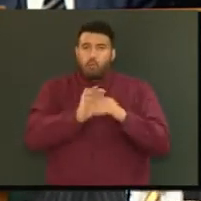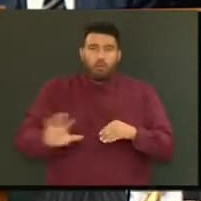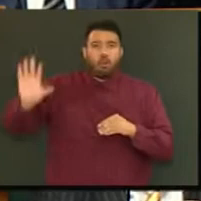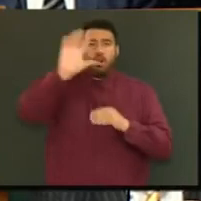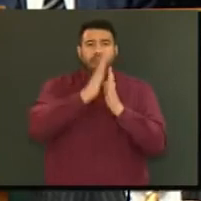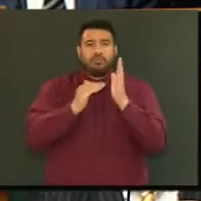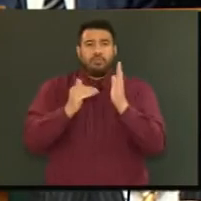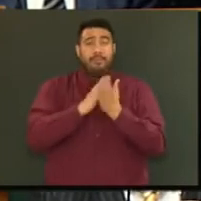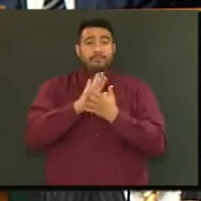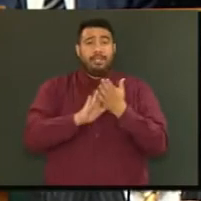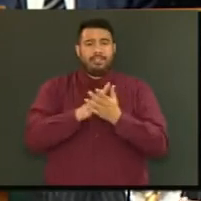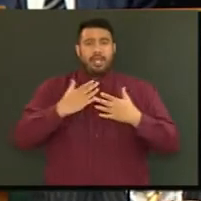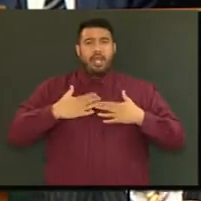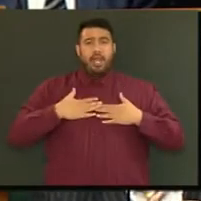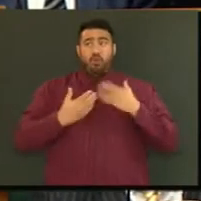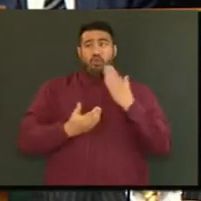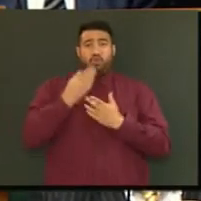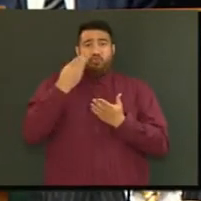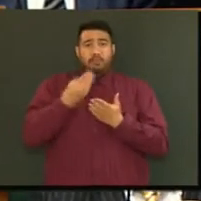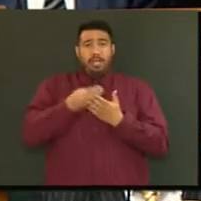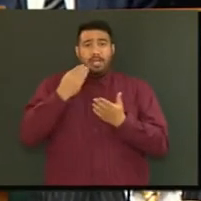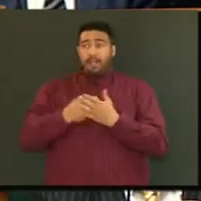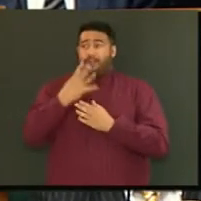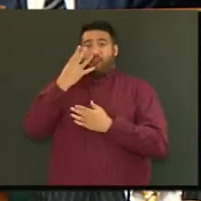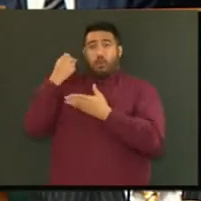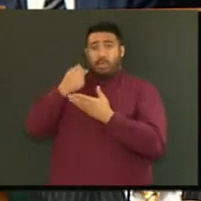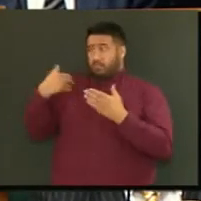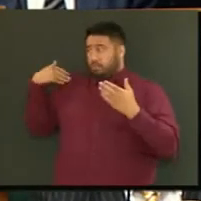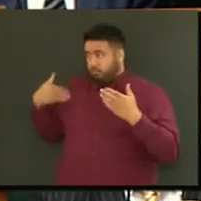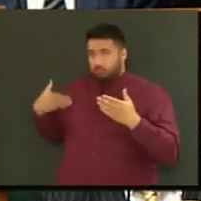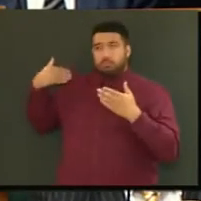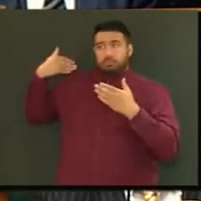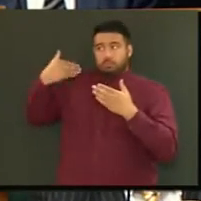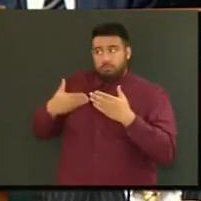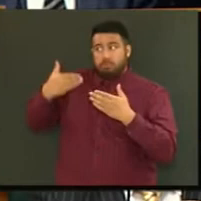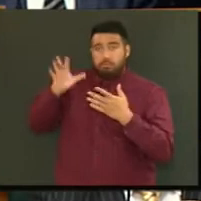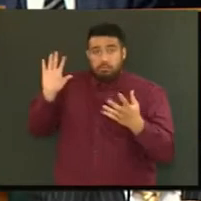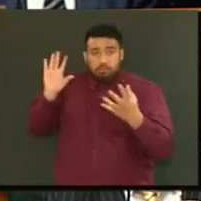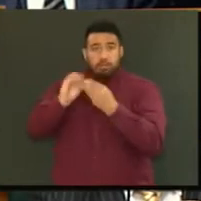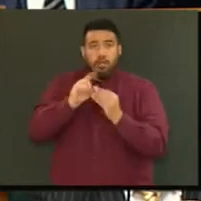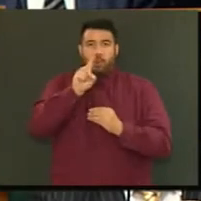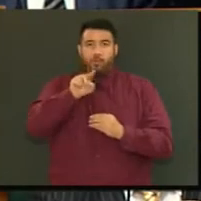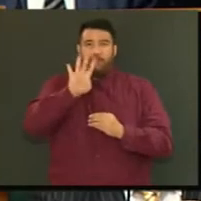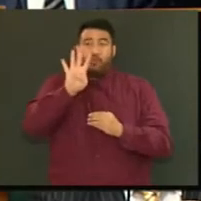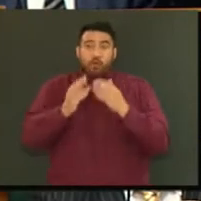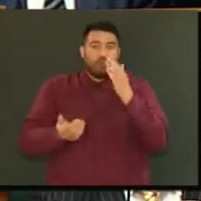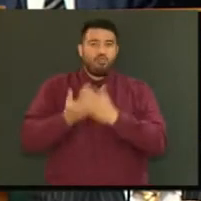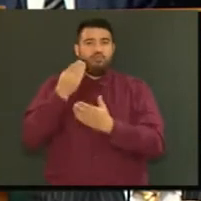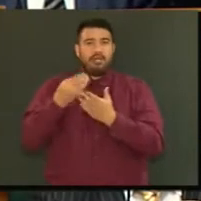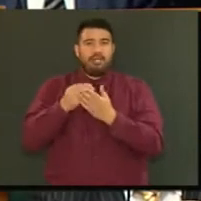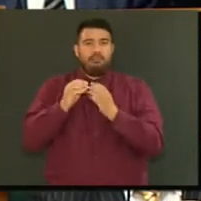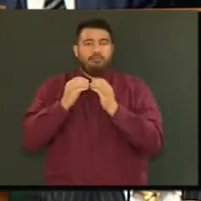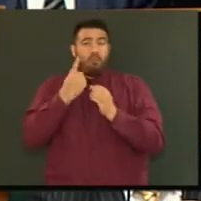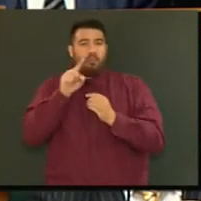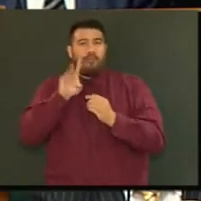our total investment of new money in the last four budgets to $1.4 billion. The new money this year will provide for six